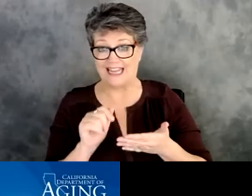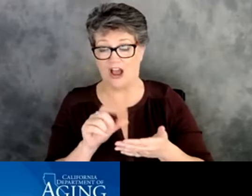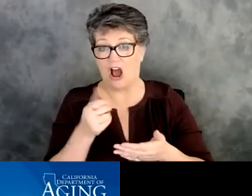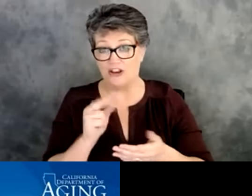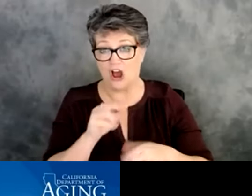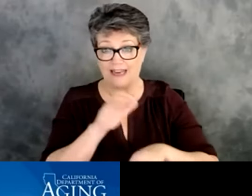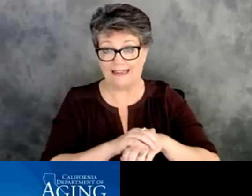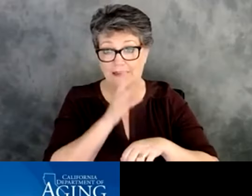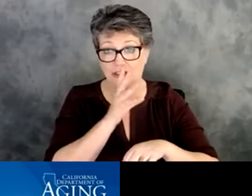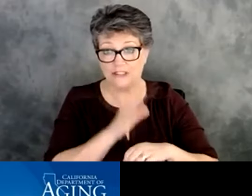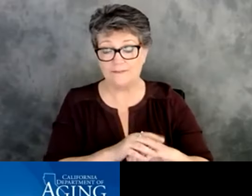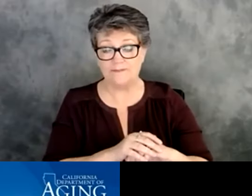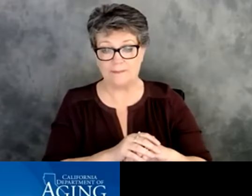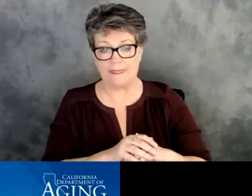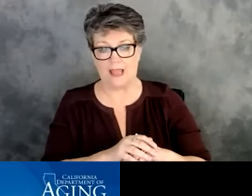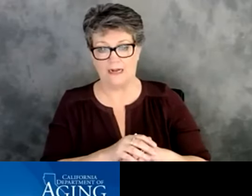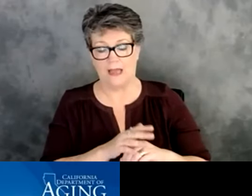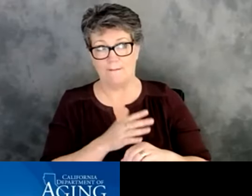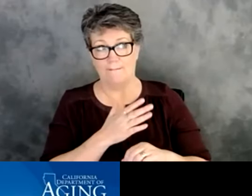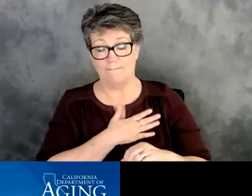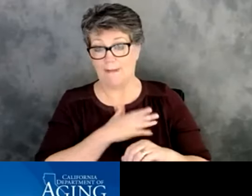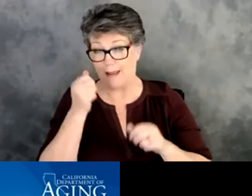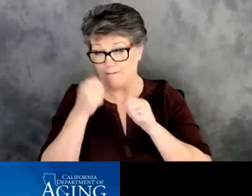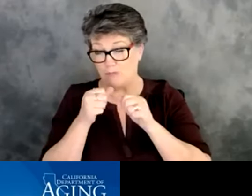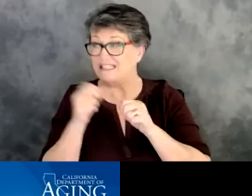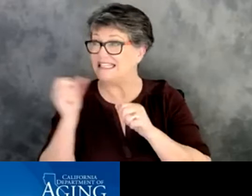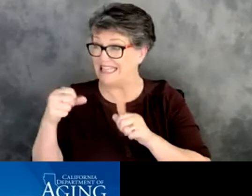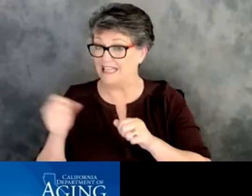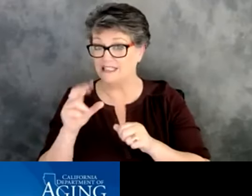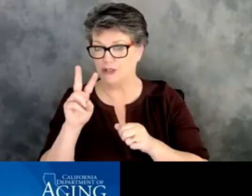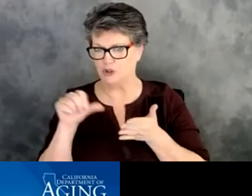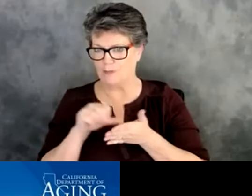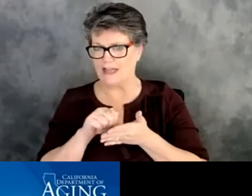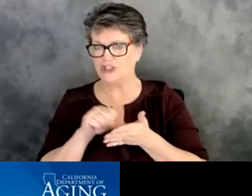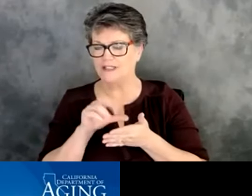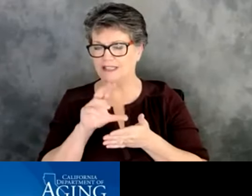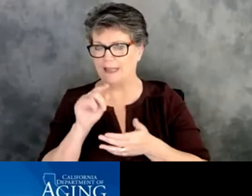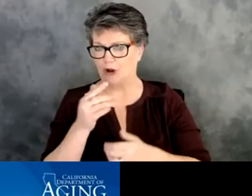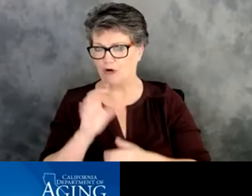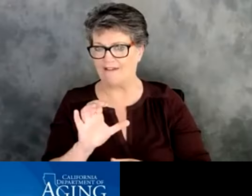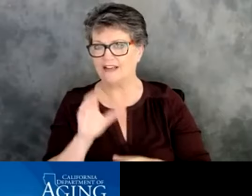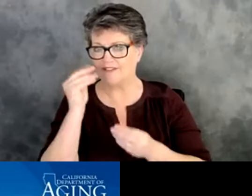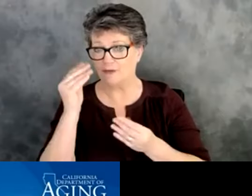speakers? My memory is yes, that is one of the, there's about two pages of demographic information, but we can confirm unless anybody else